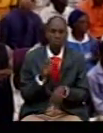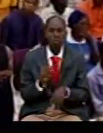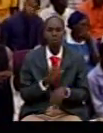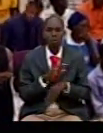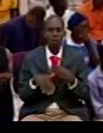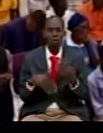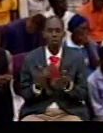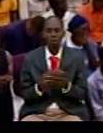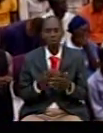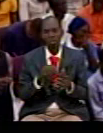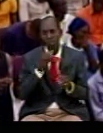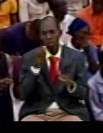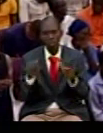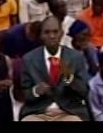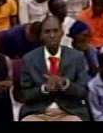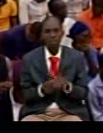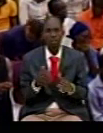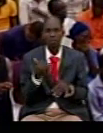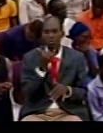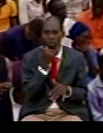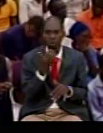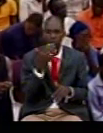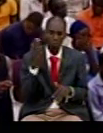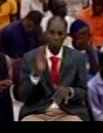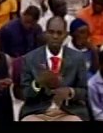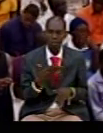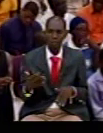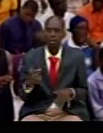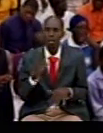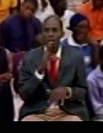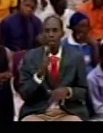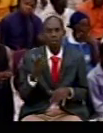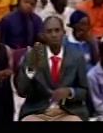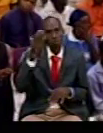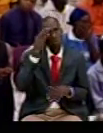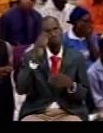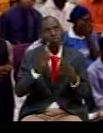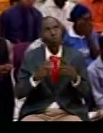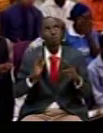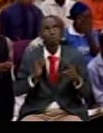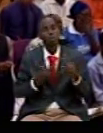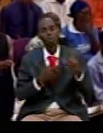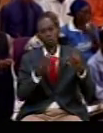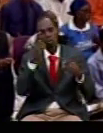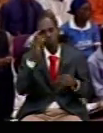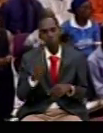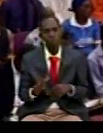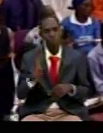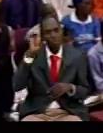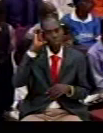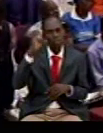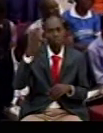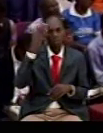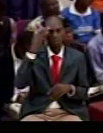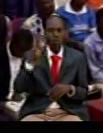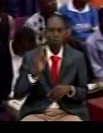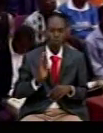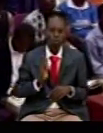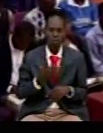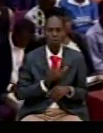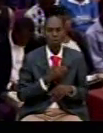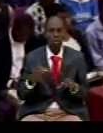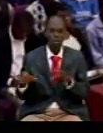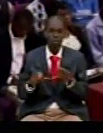hidden abominations are known to our God. He knows our actions of